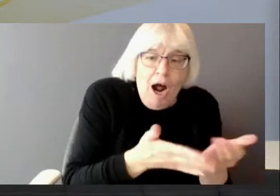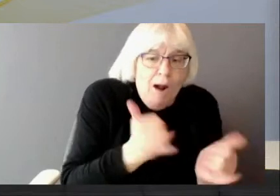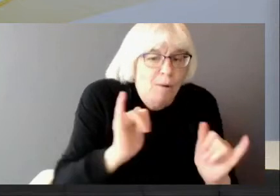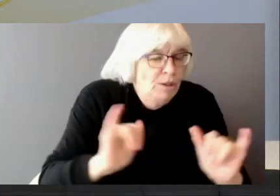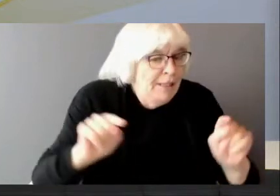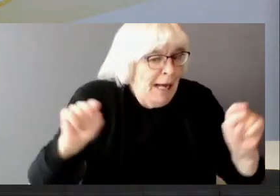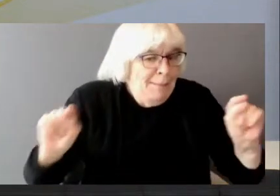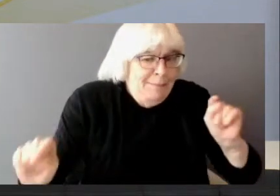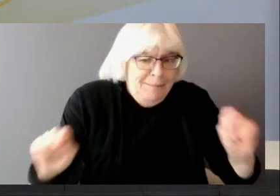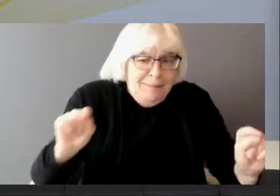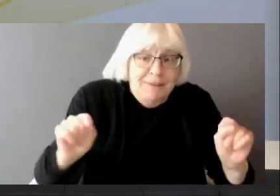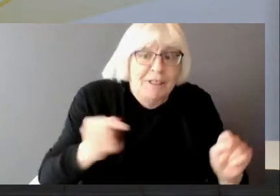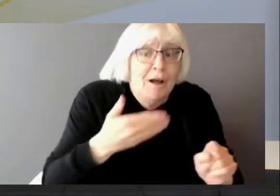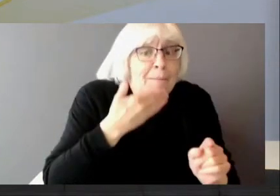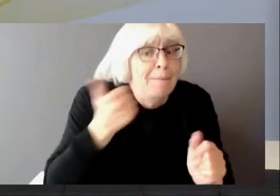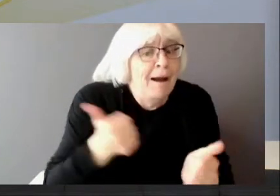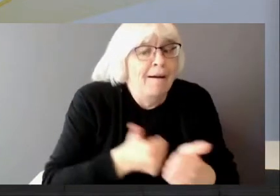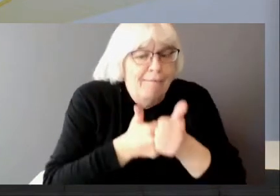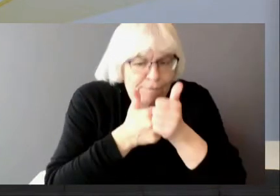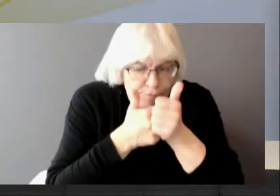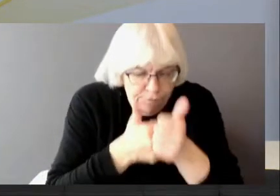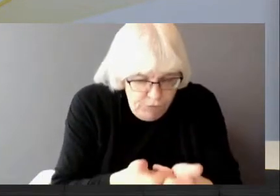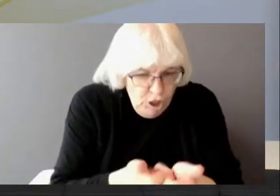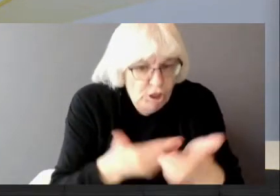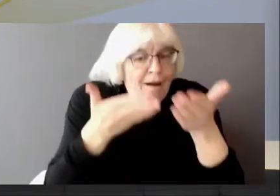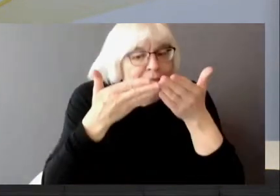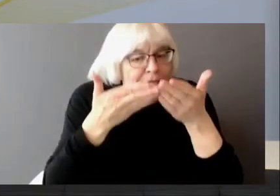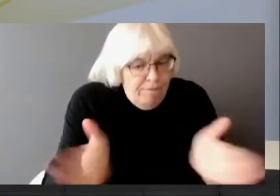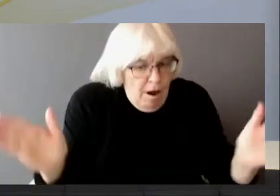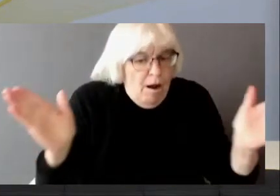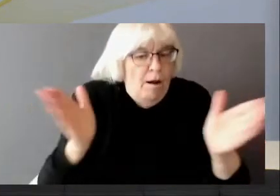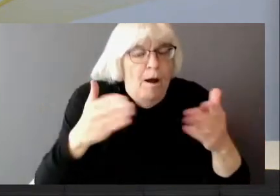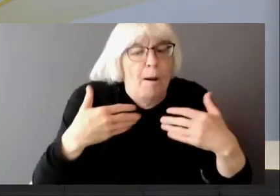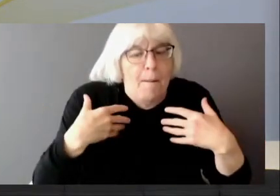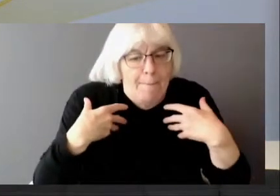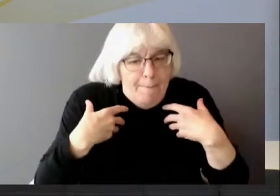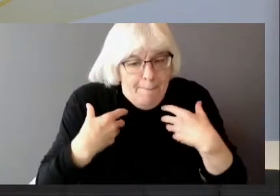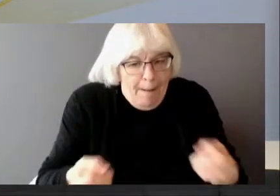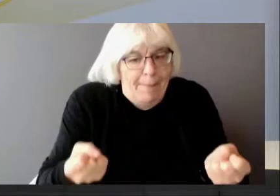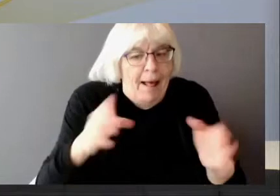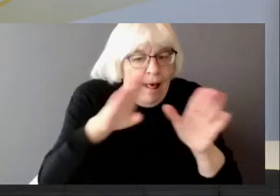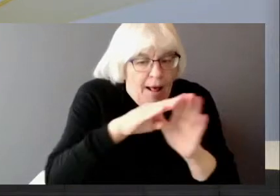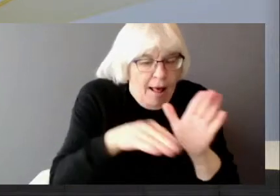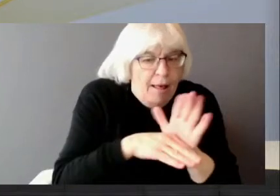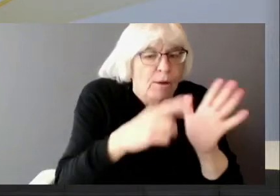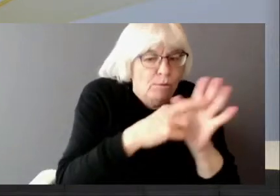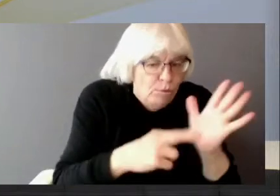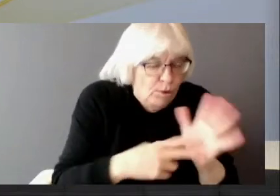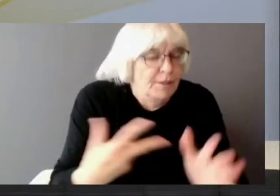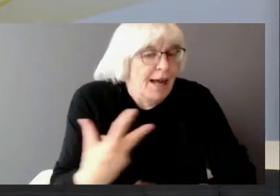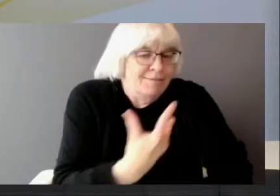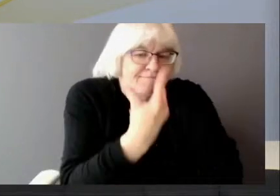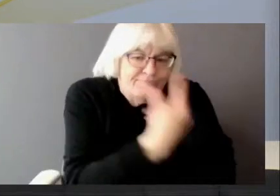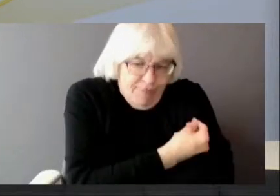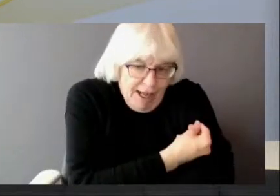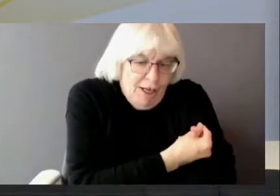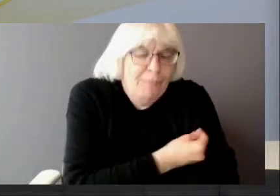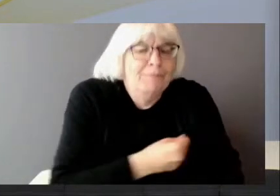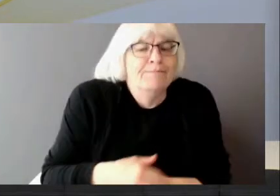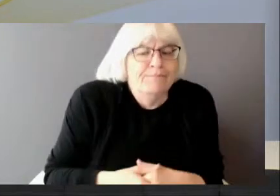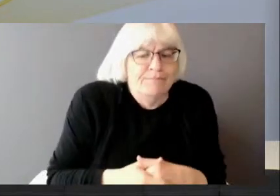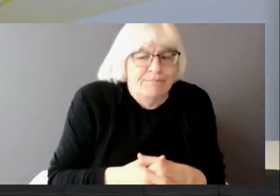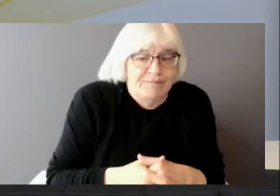against COVID-19, including the variants. At a population level, our strategy will continue to focus on